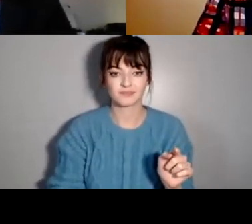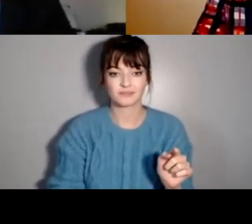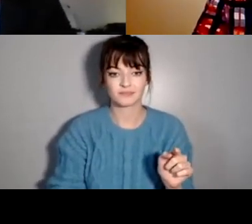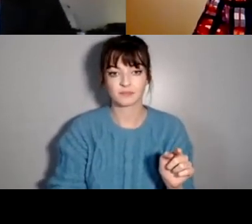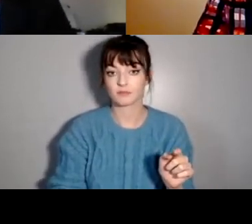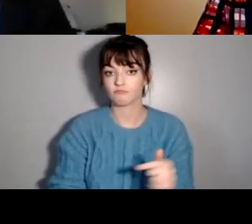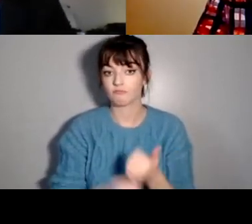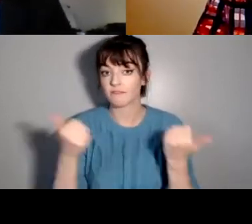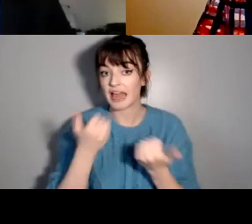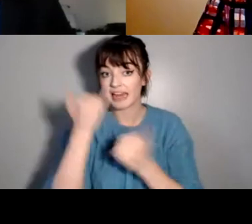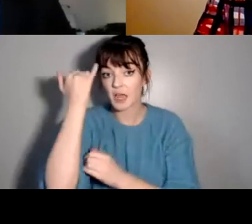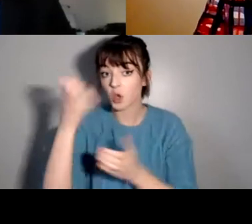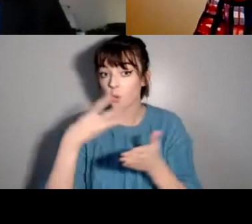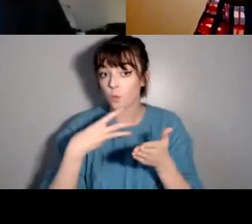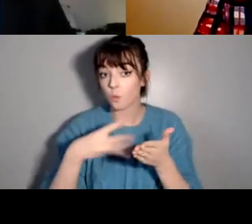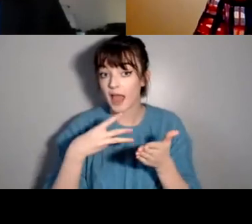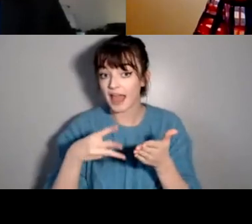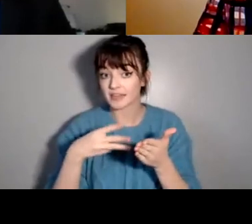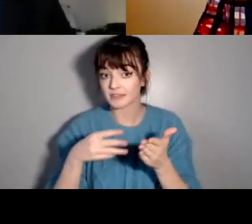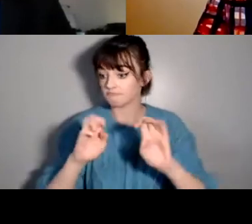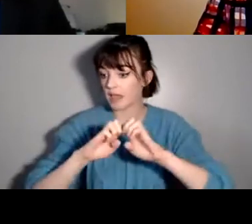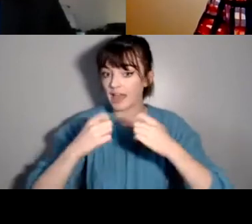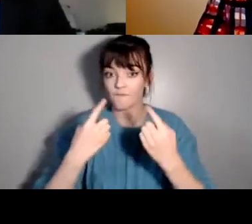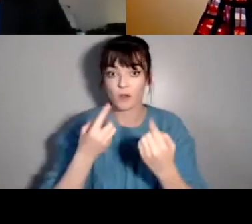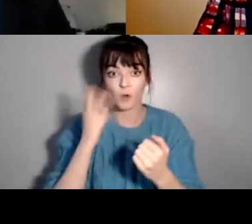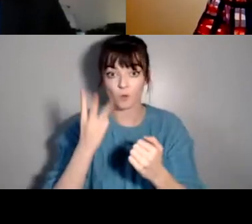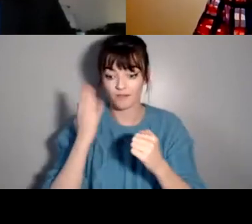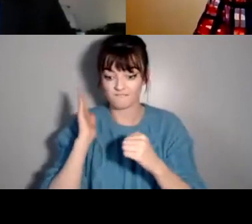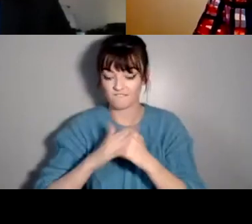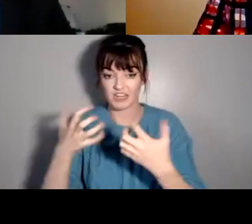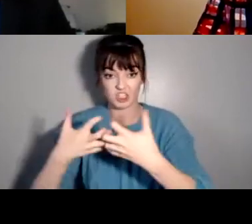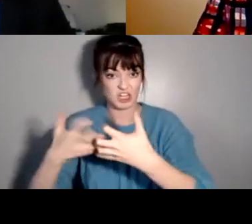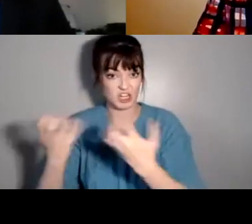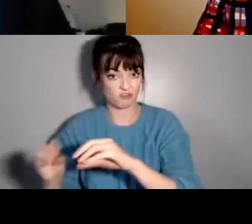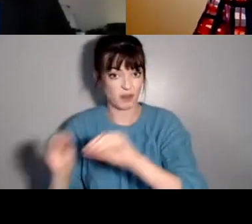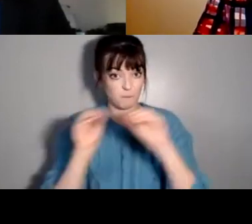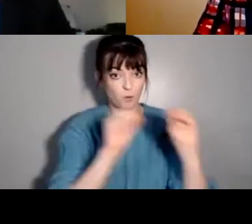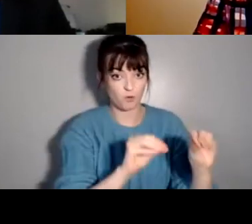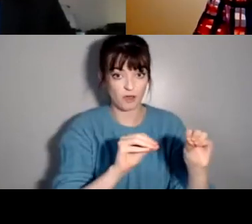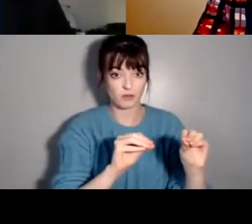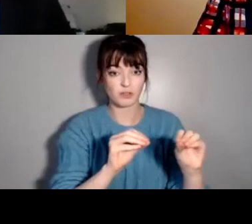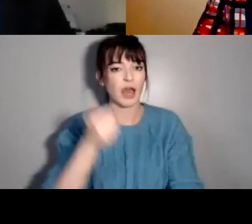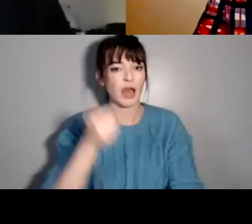when we will be at a situation where everybody has moved out? The original target was for around